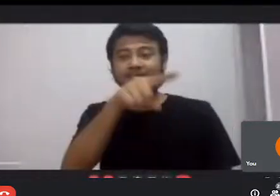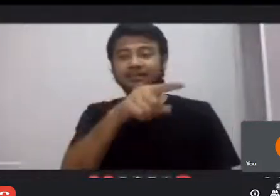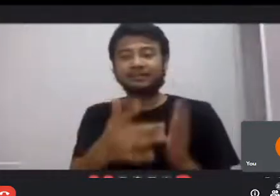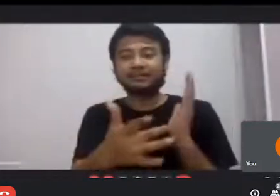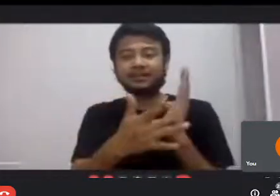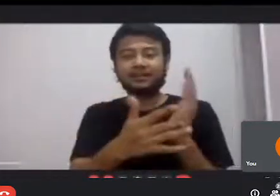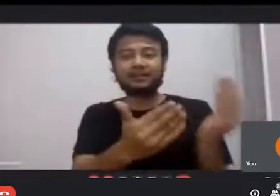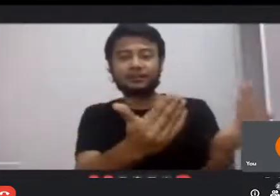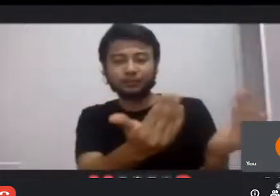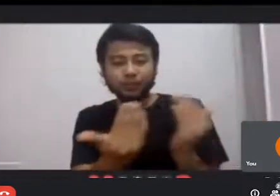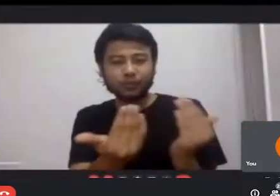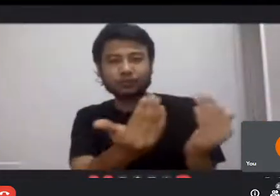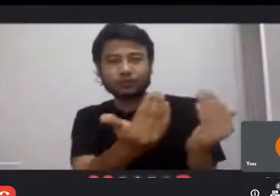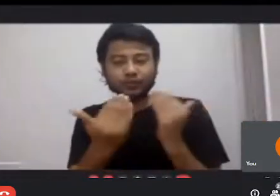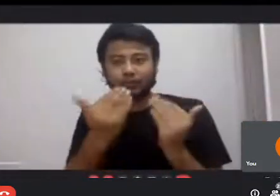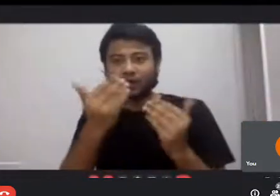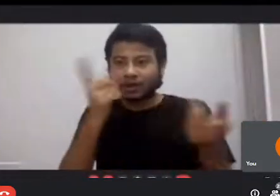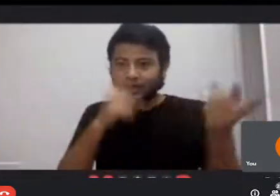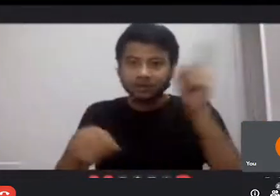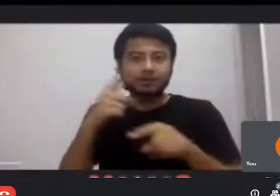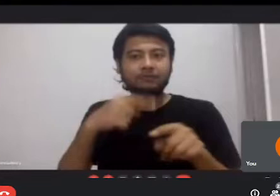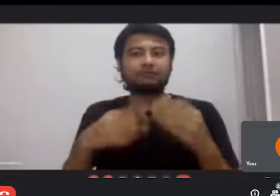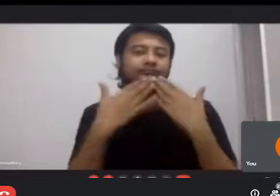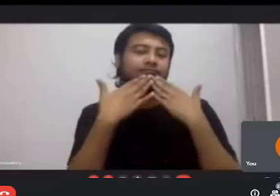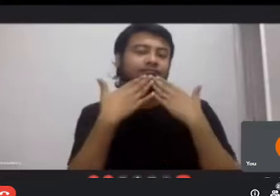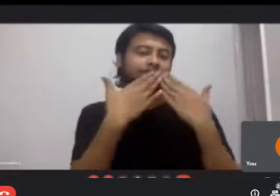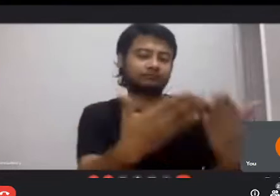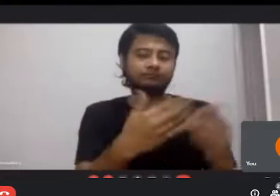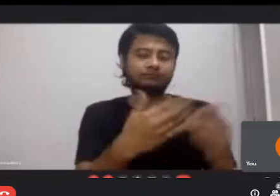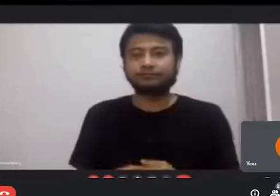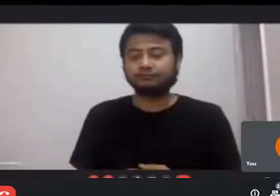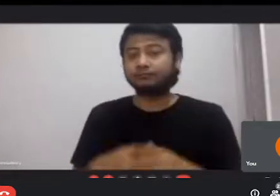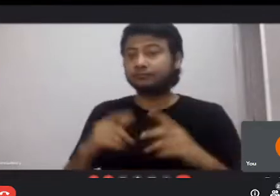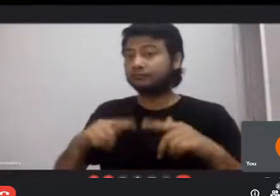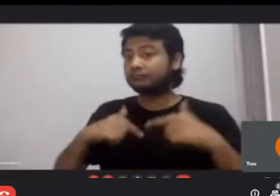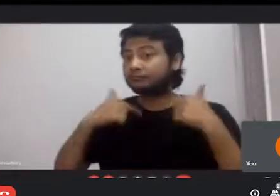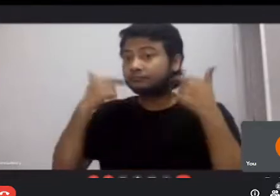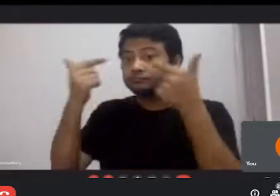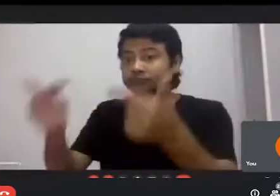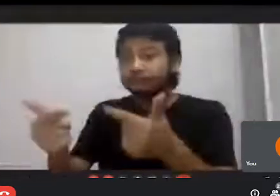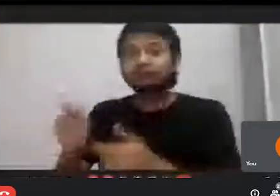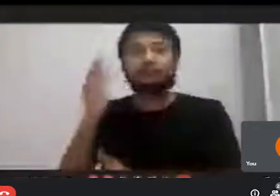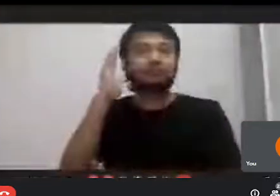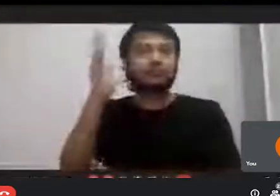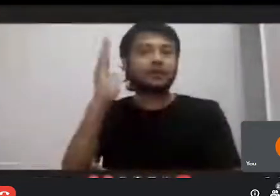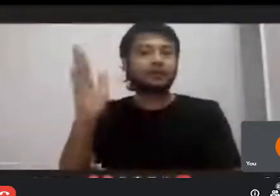And I now hand over for the first presentation to Nirav.